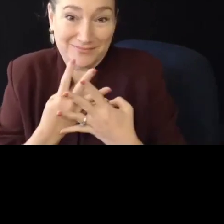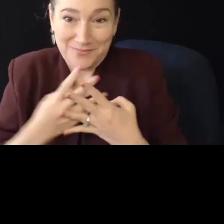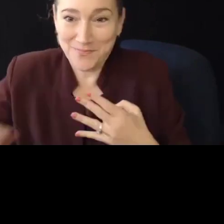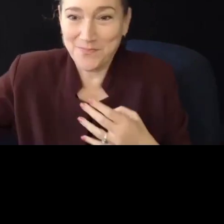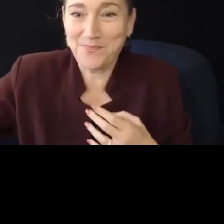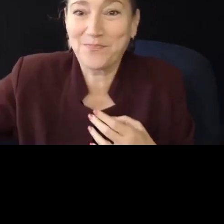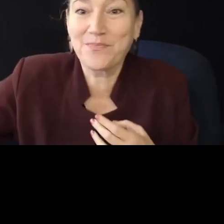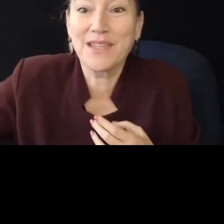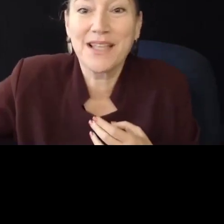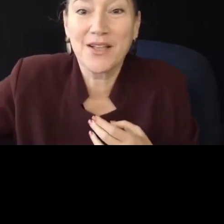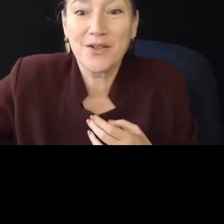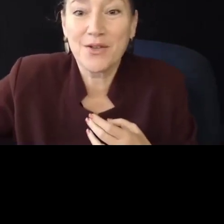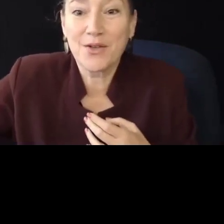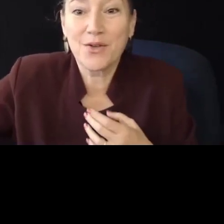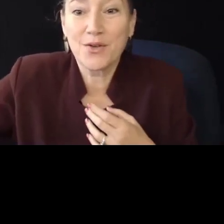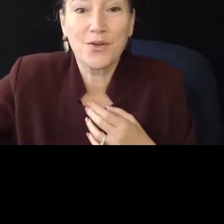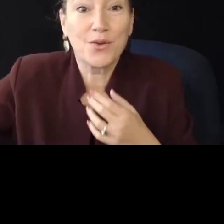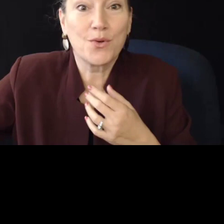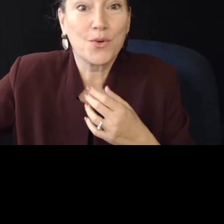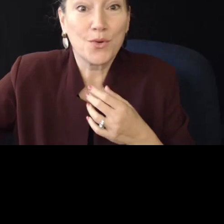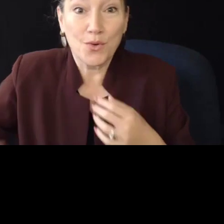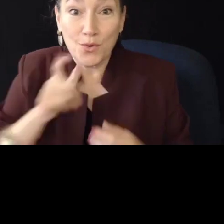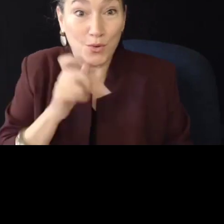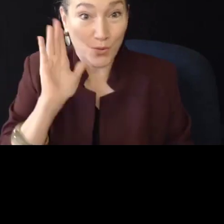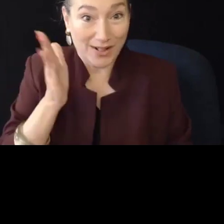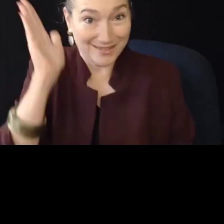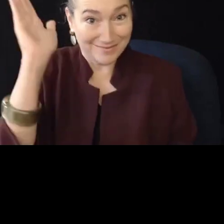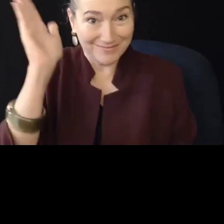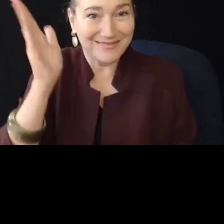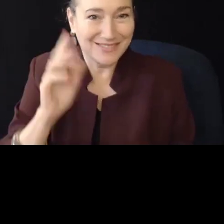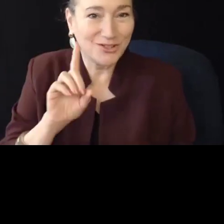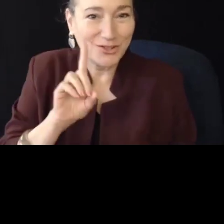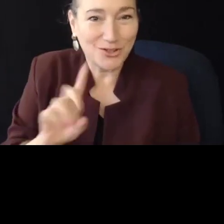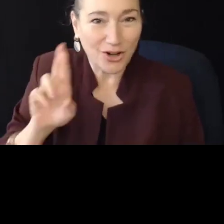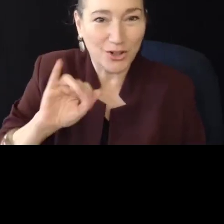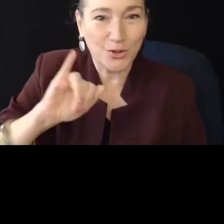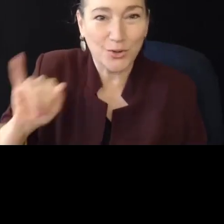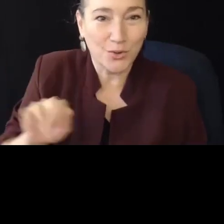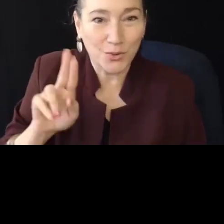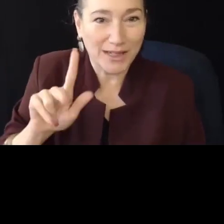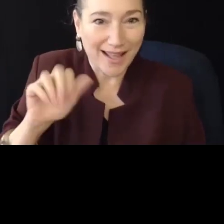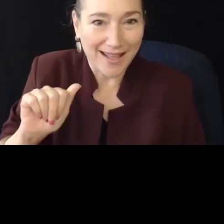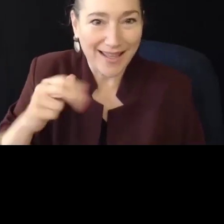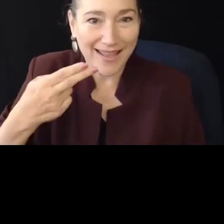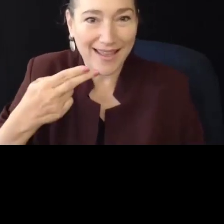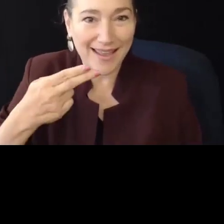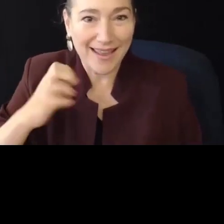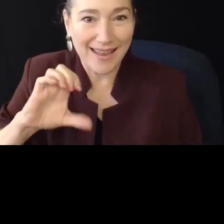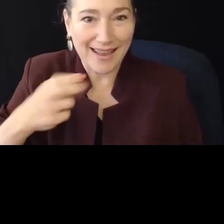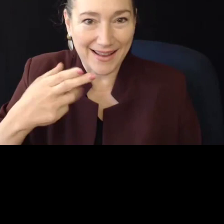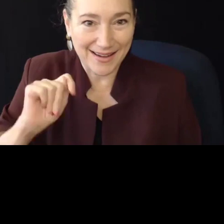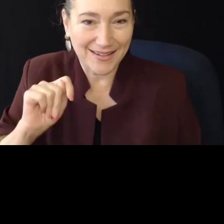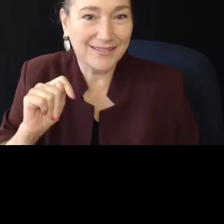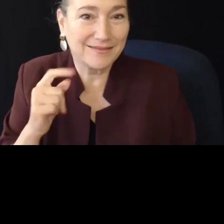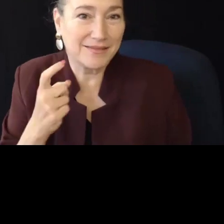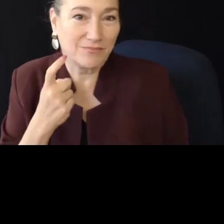And these are the recommendations beyond neonatal screening. And the presenter is Dr.